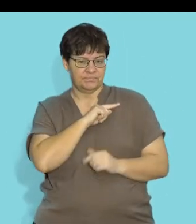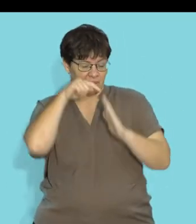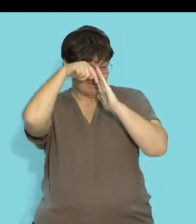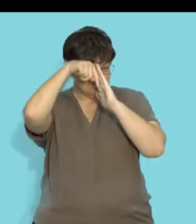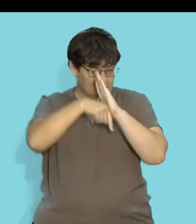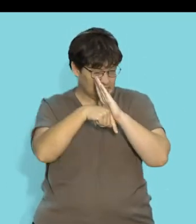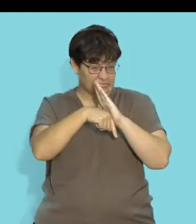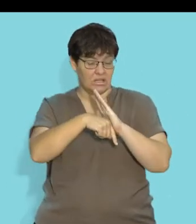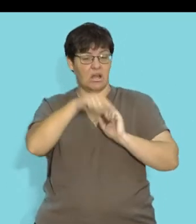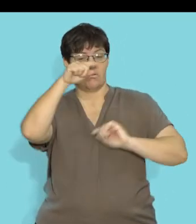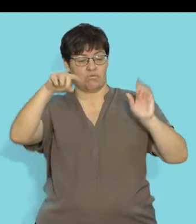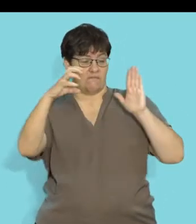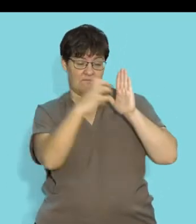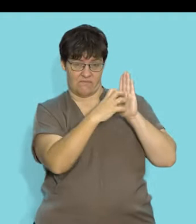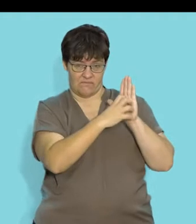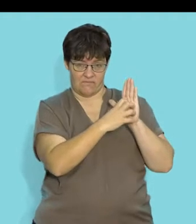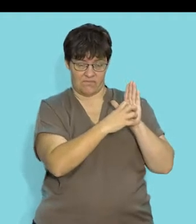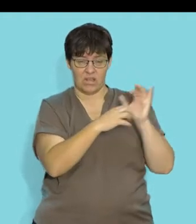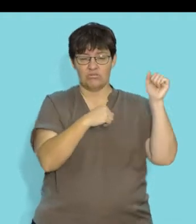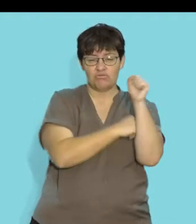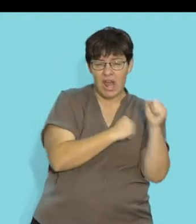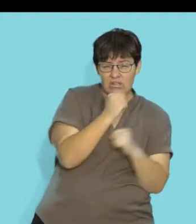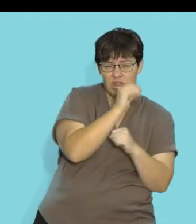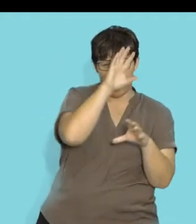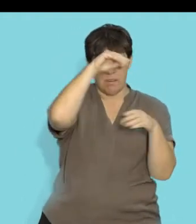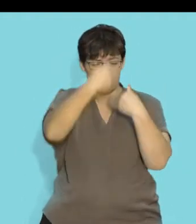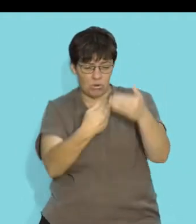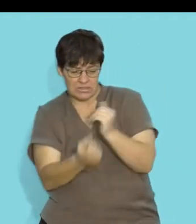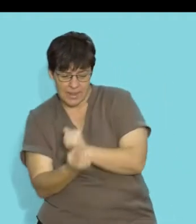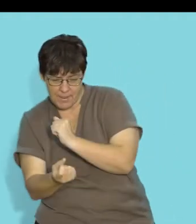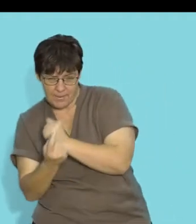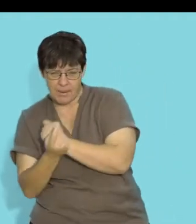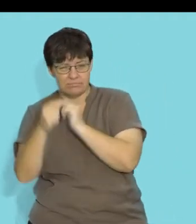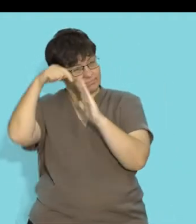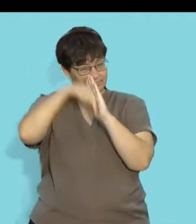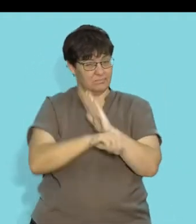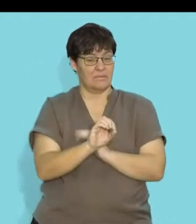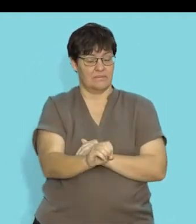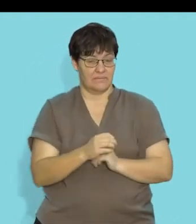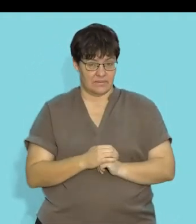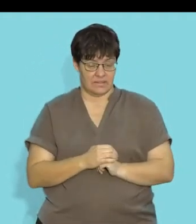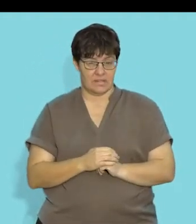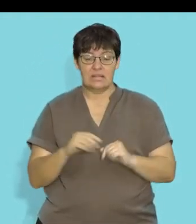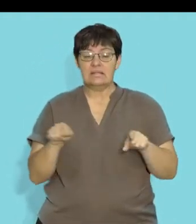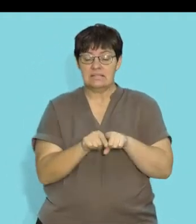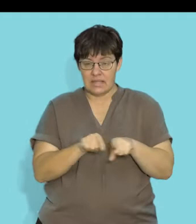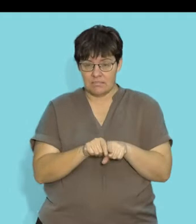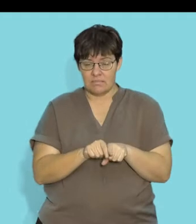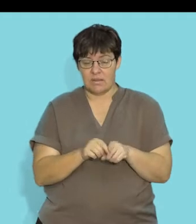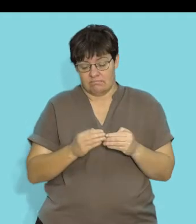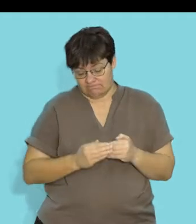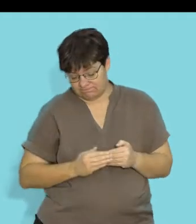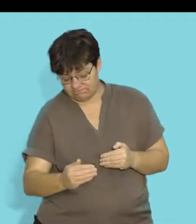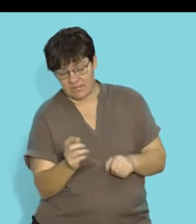that shows you various structures and processes occurring along with the processes that occur over a period of